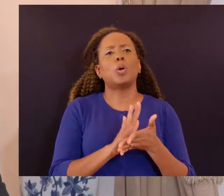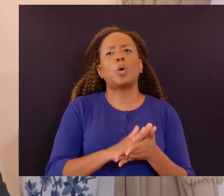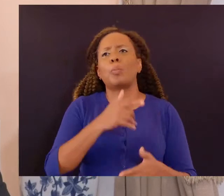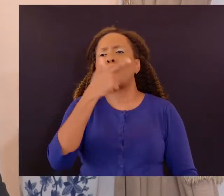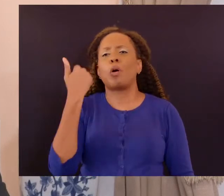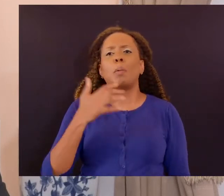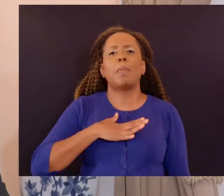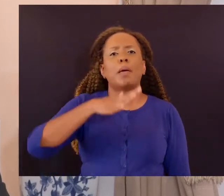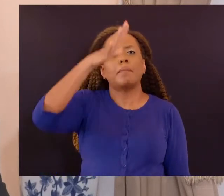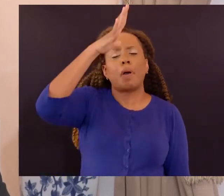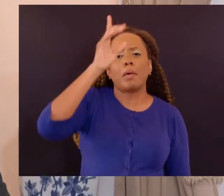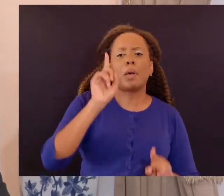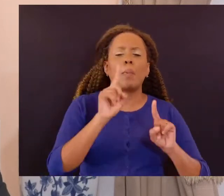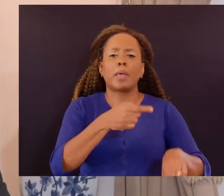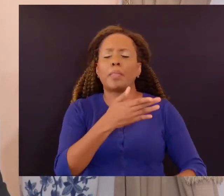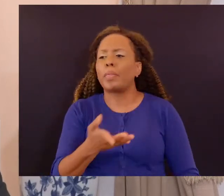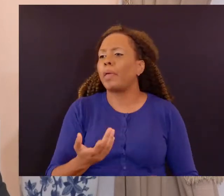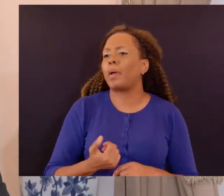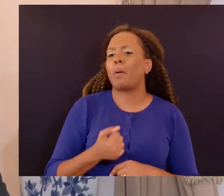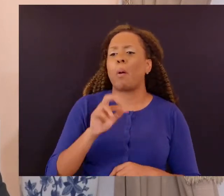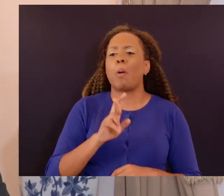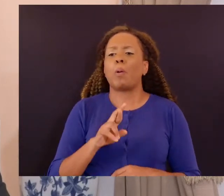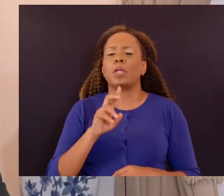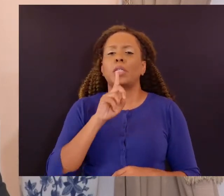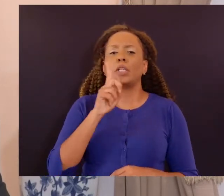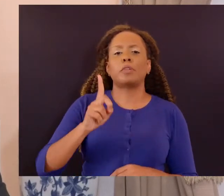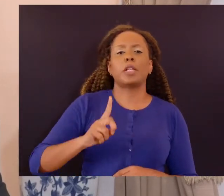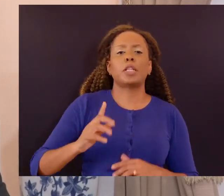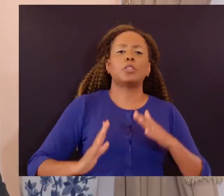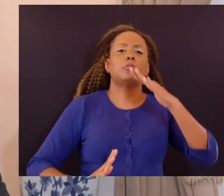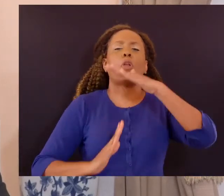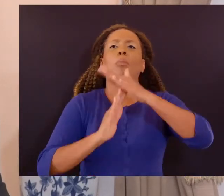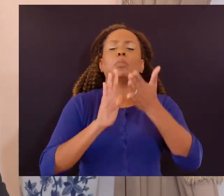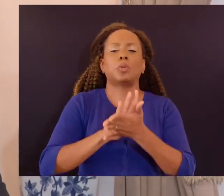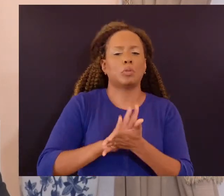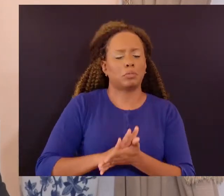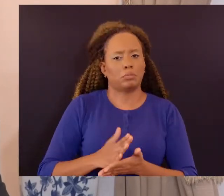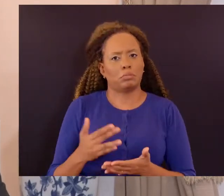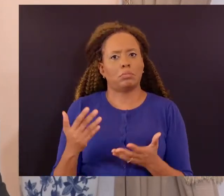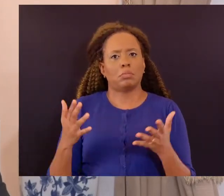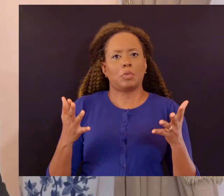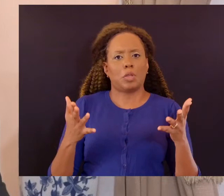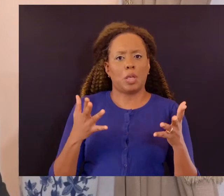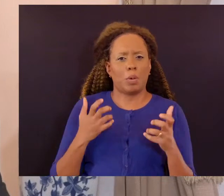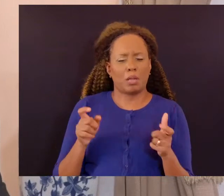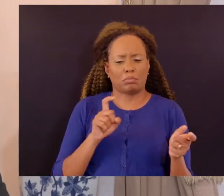schools, and we've started to engage with the principals and engage with teachers about changing the